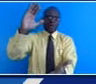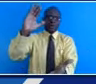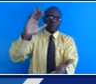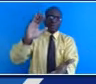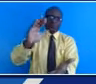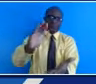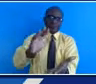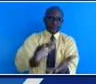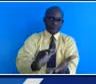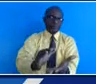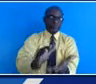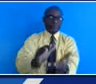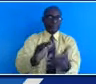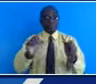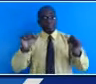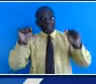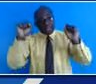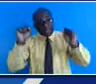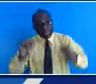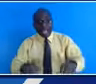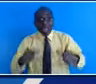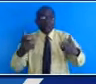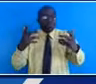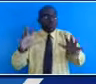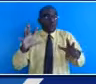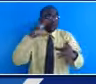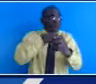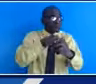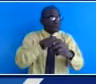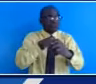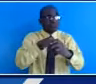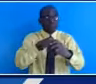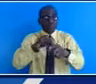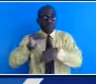will be assigned to working groups within the task force. Thank you.